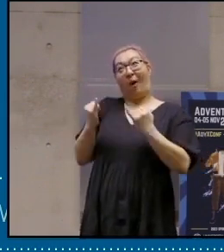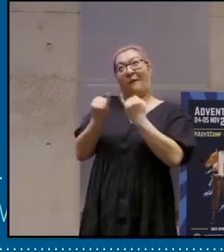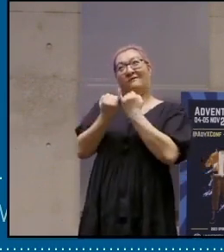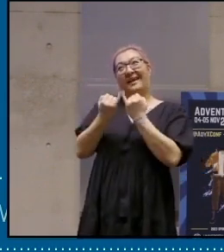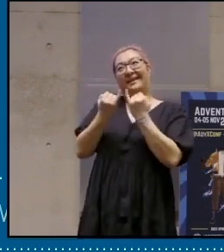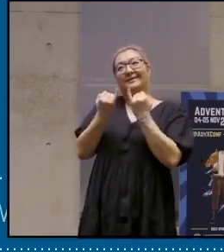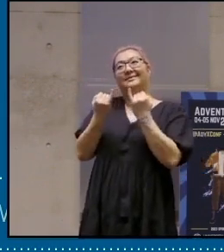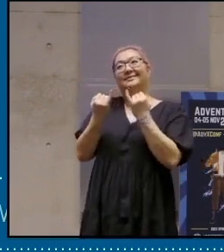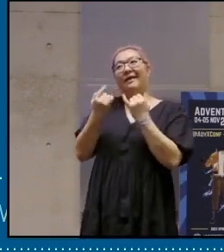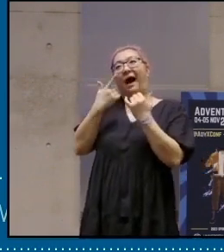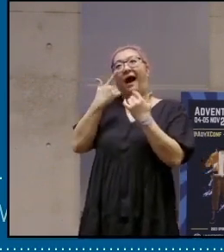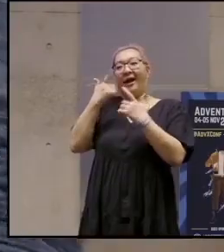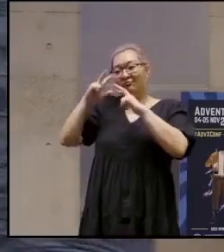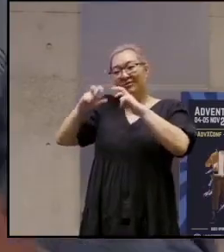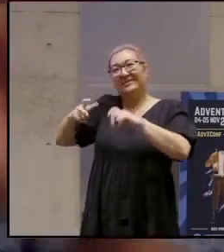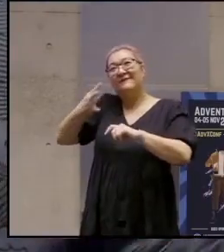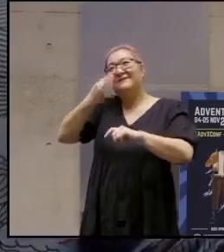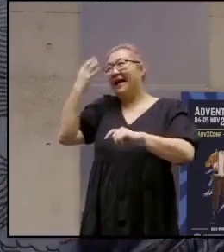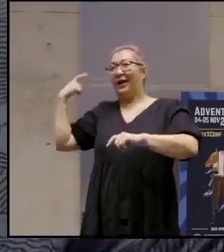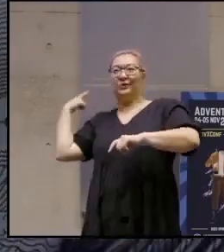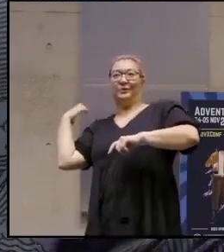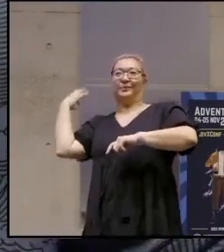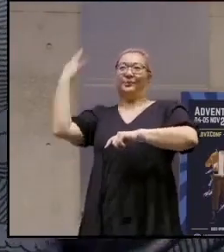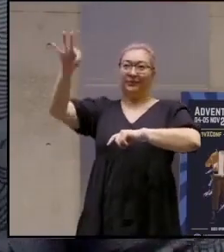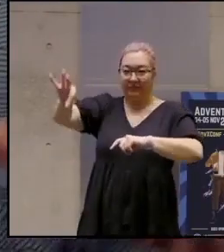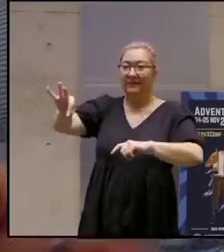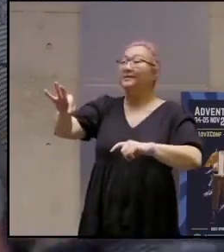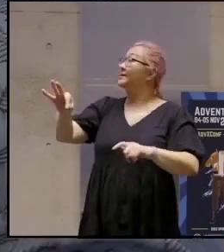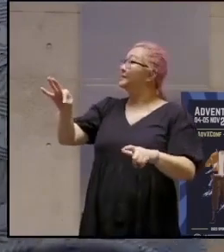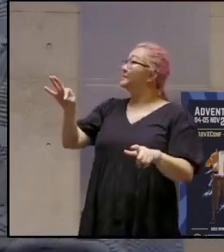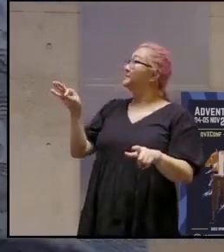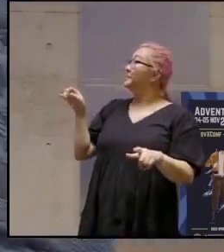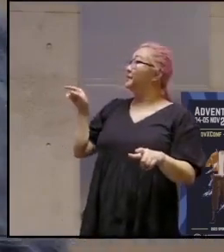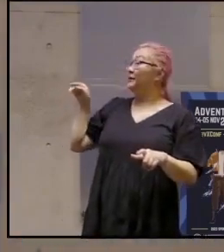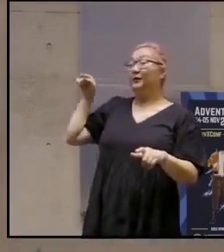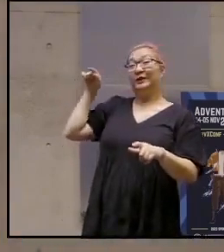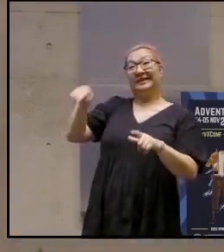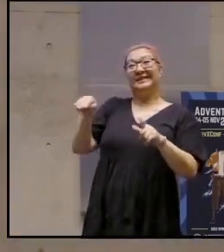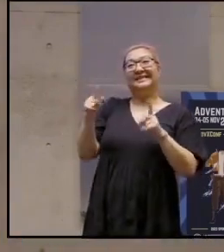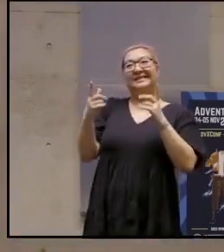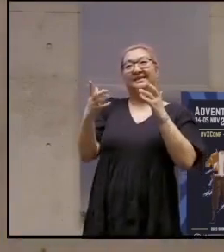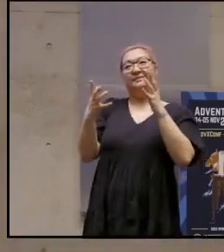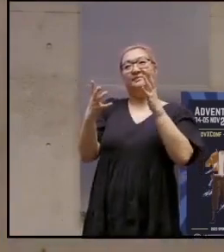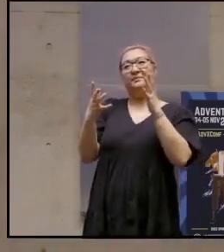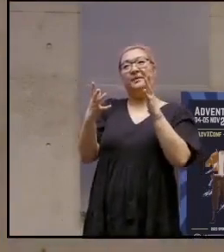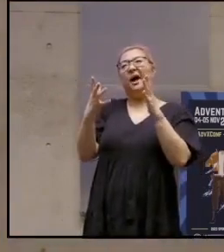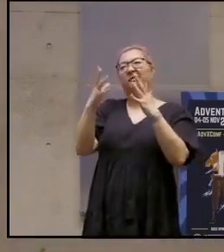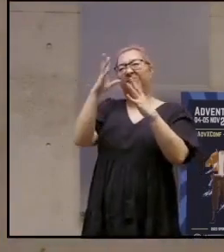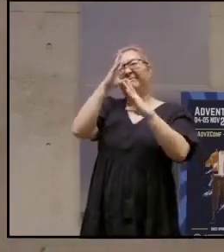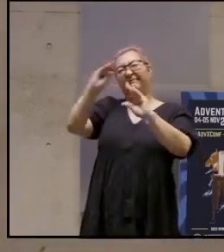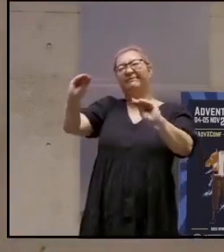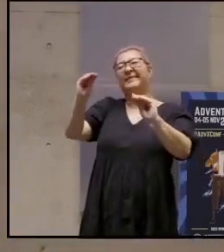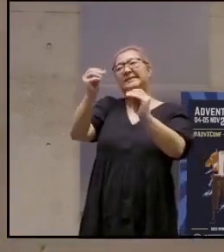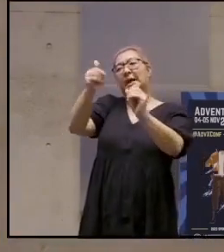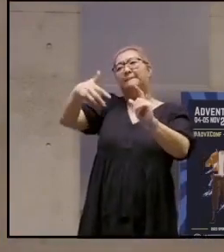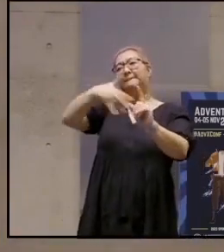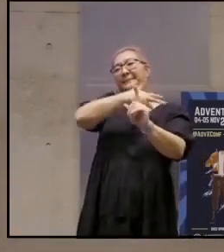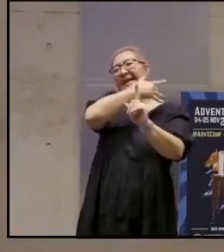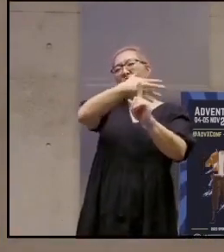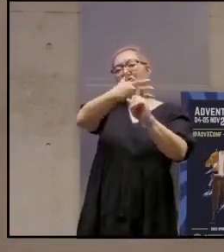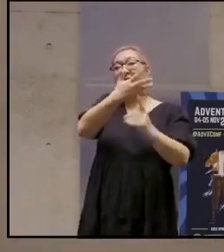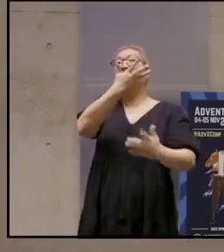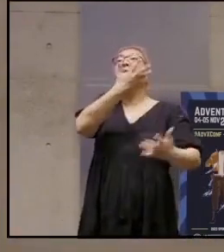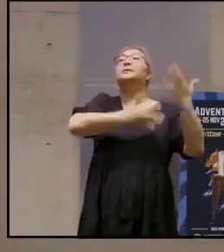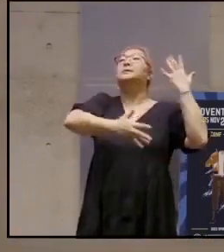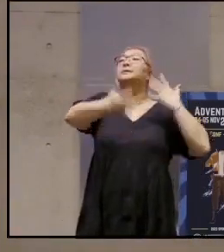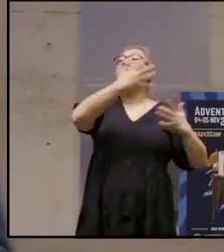to a good number of you here. What you need to know for the purposes of this particular anecdote is that Mexico was colonized by Spain for many, many centuries. In the